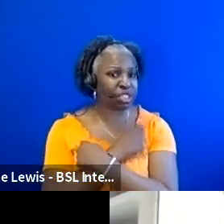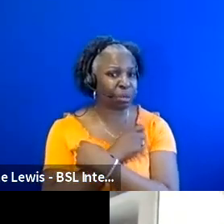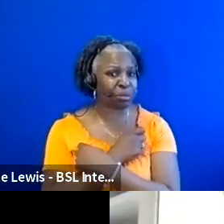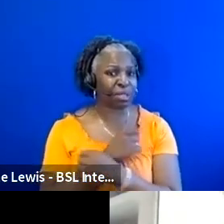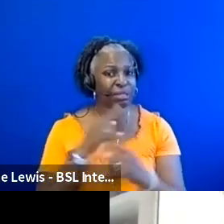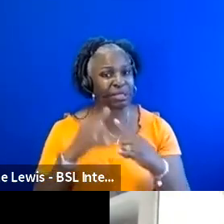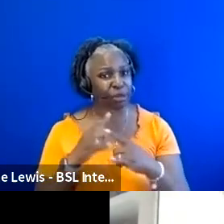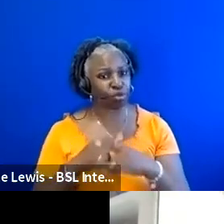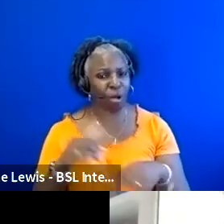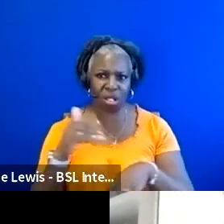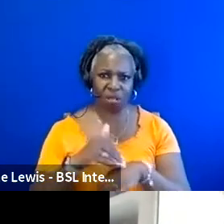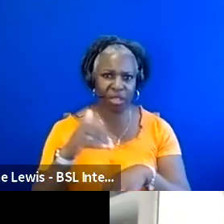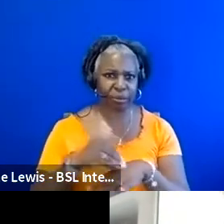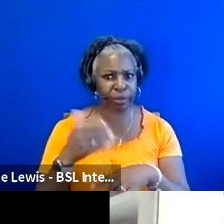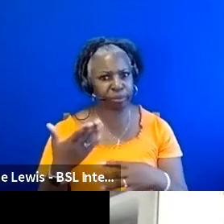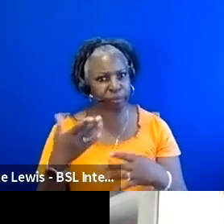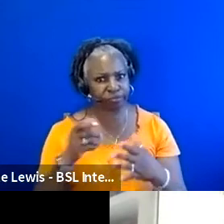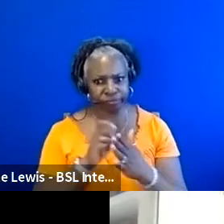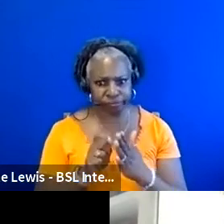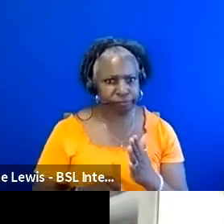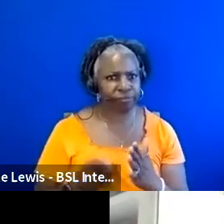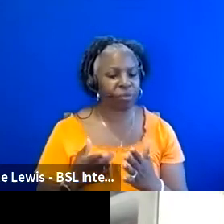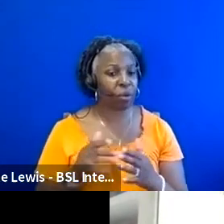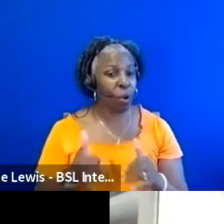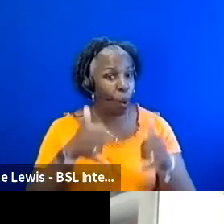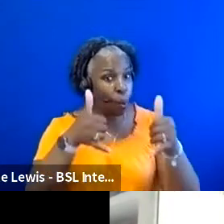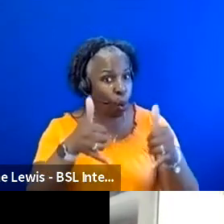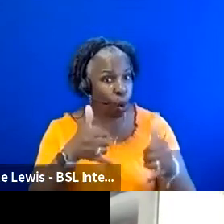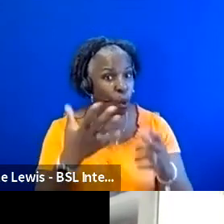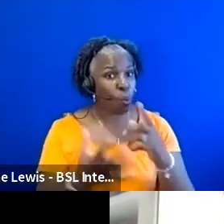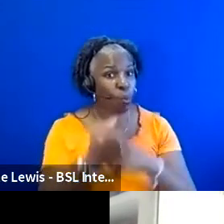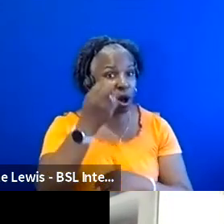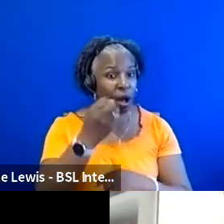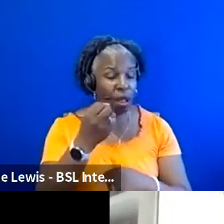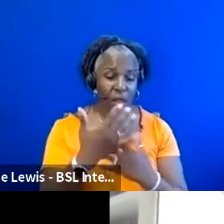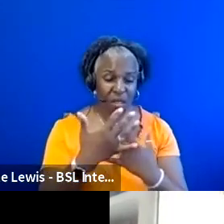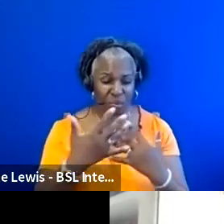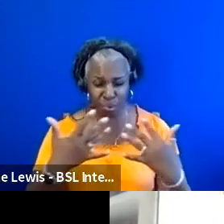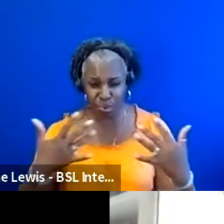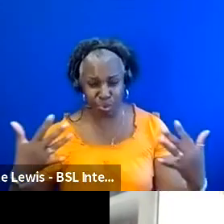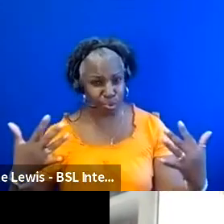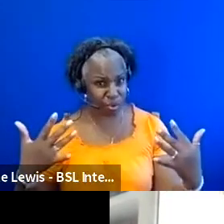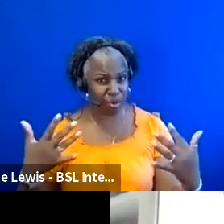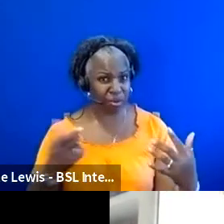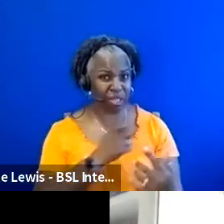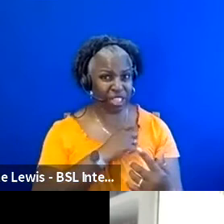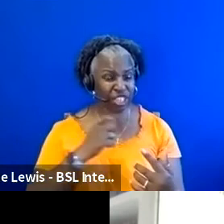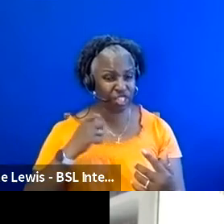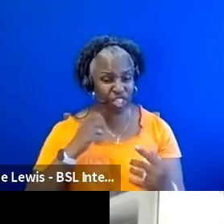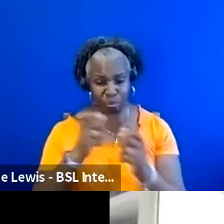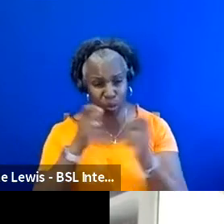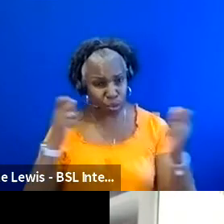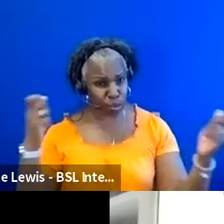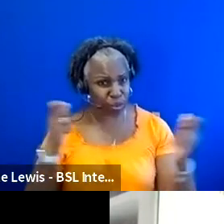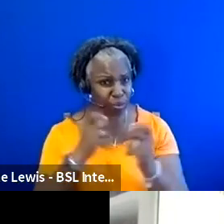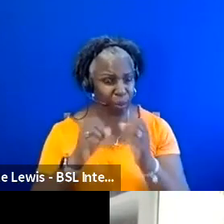harassment. She is an award winner. She's won multiple awards, actually, amongst them the Egypt Press Photo